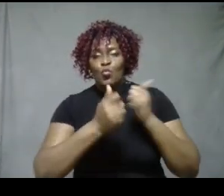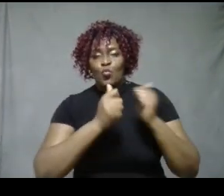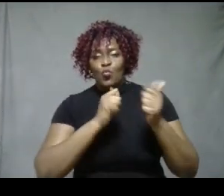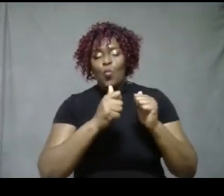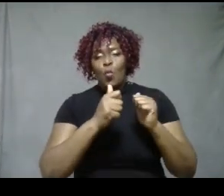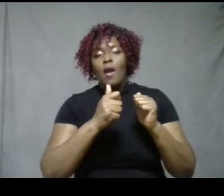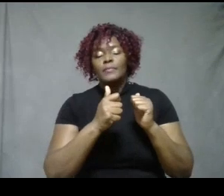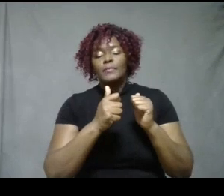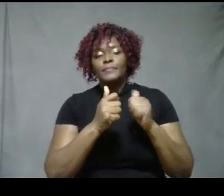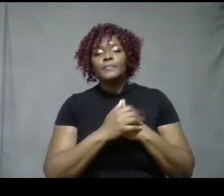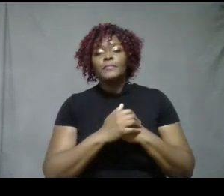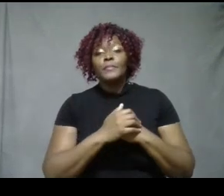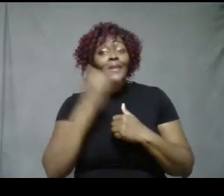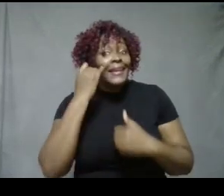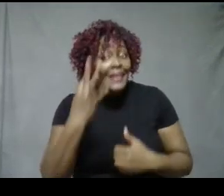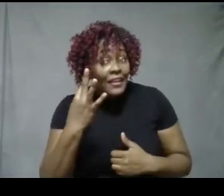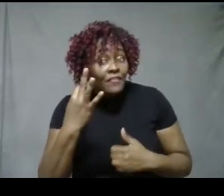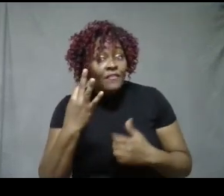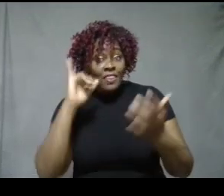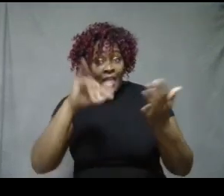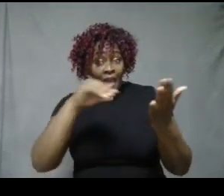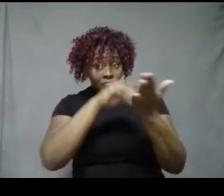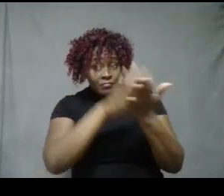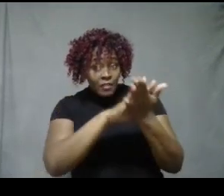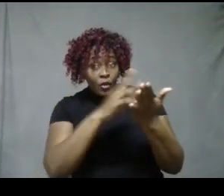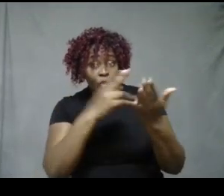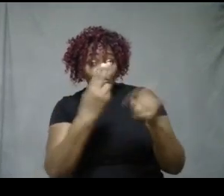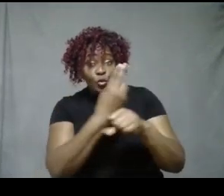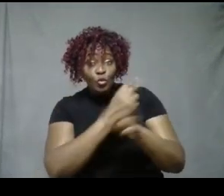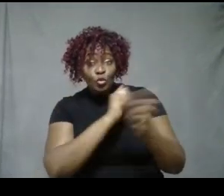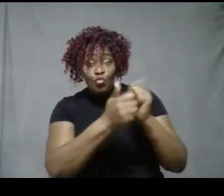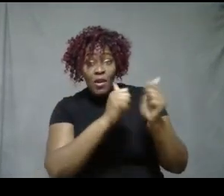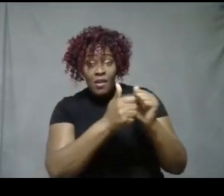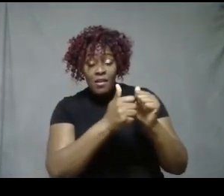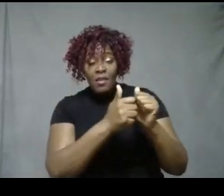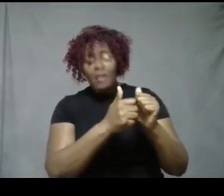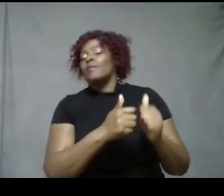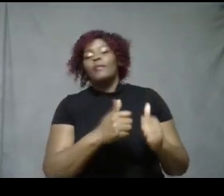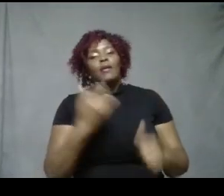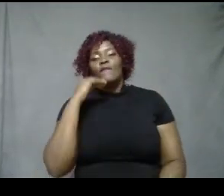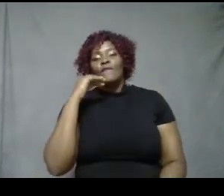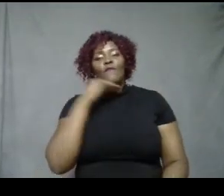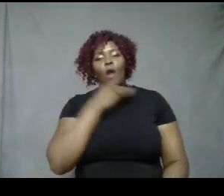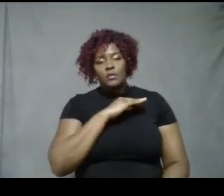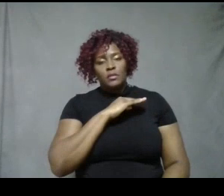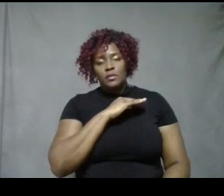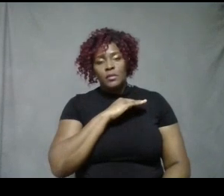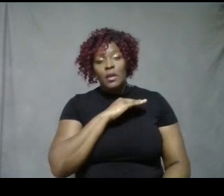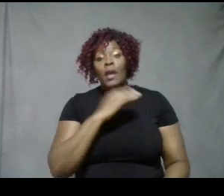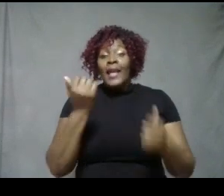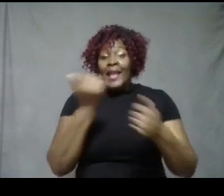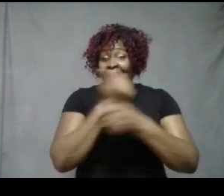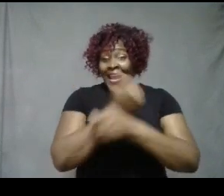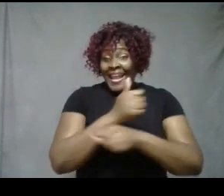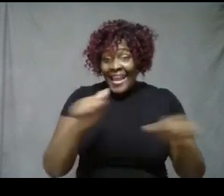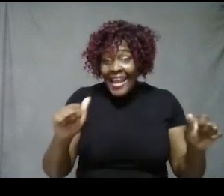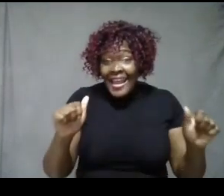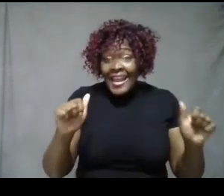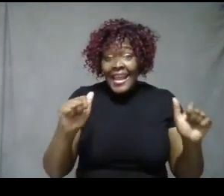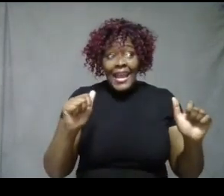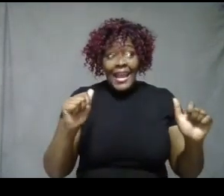address is being used to run for political office, it is false. If any candidate has used this